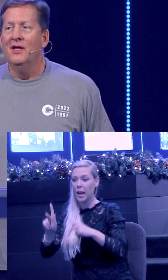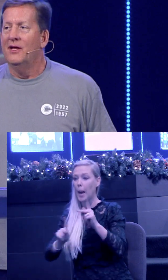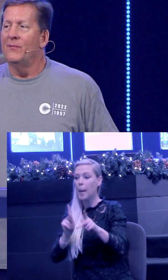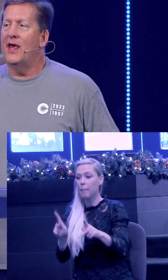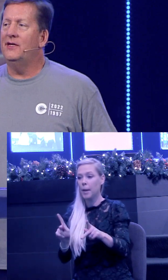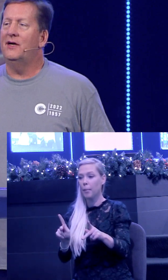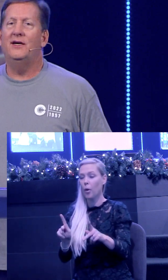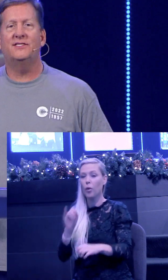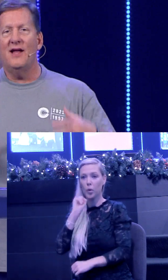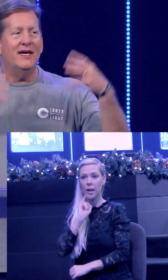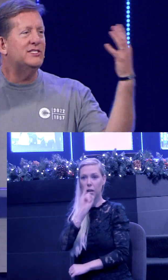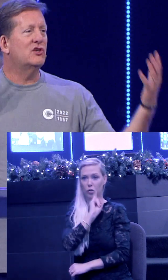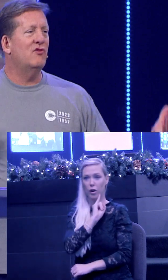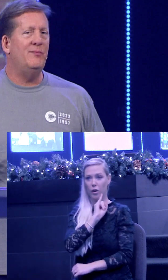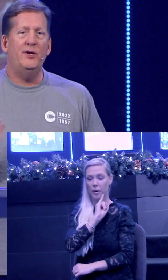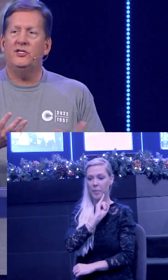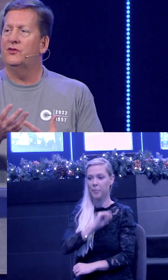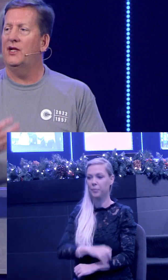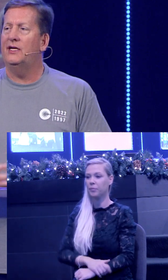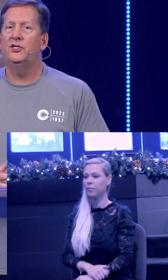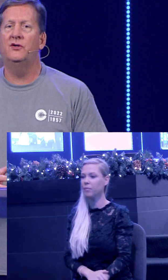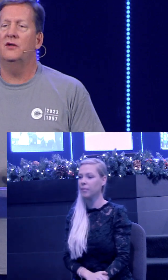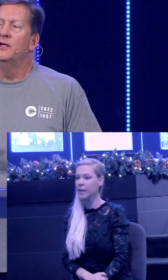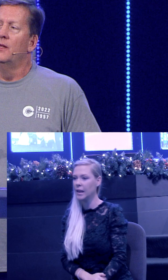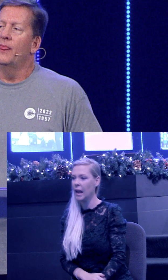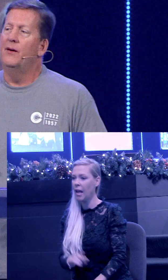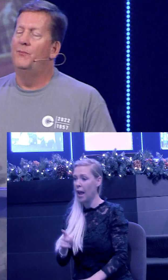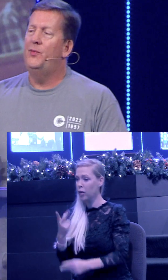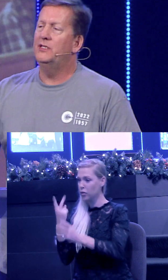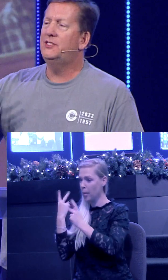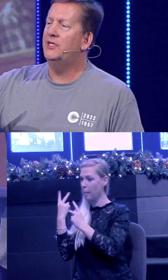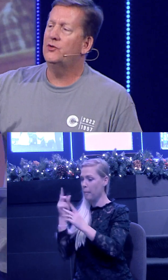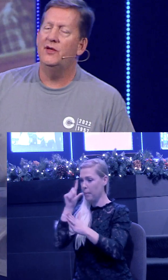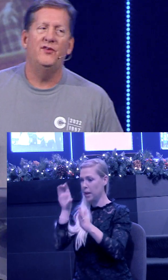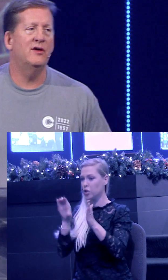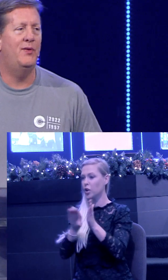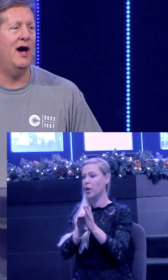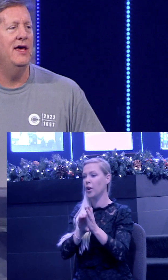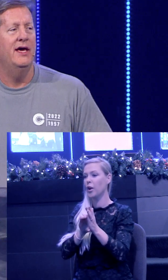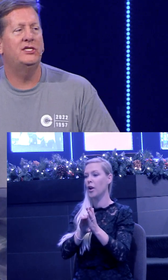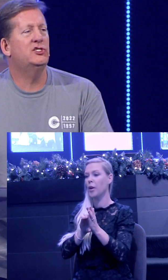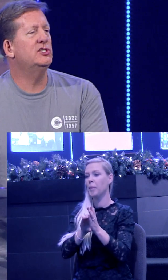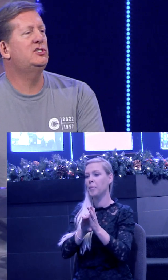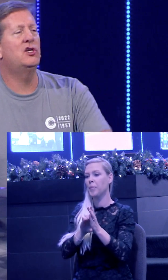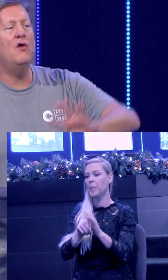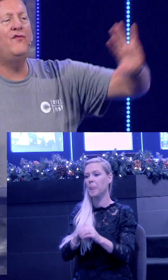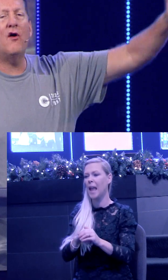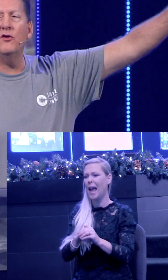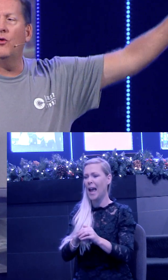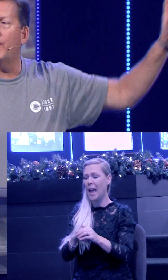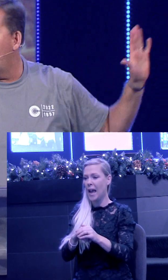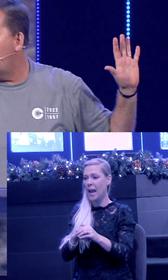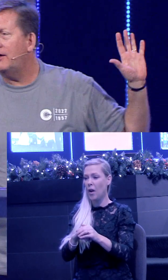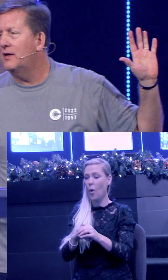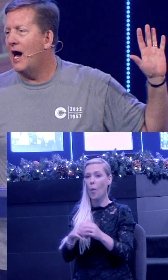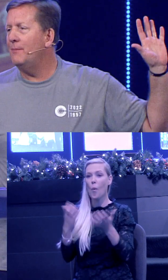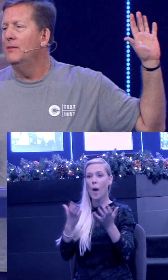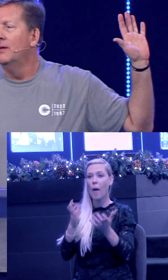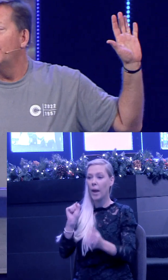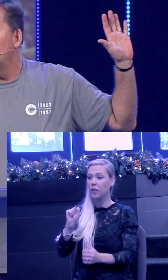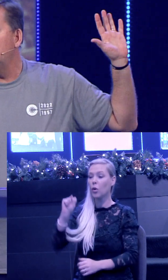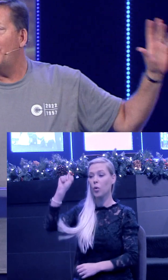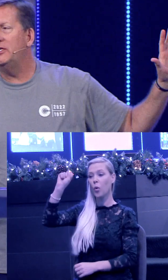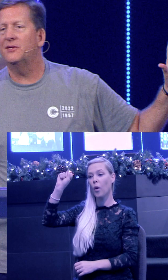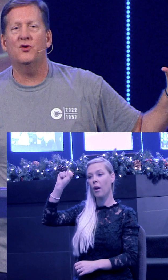Israel. And it's not like it's a great picture that I took, but Caesarea Philippi, it's just so far north.